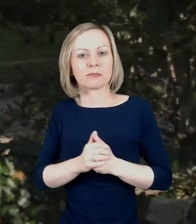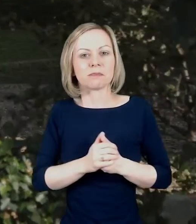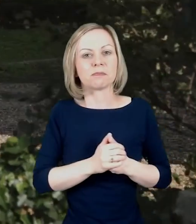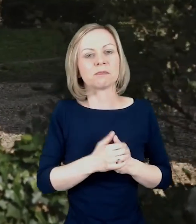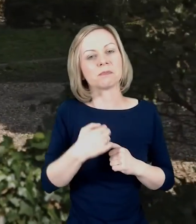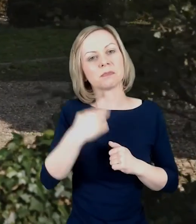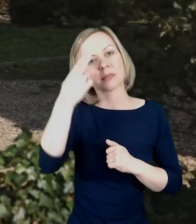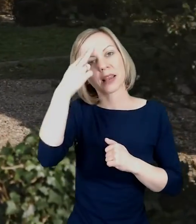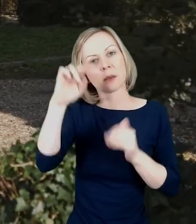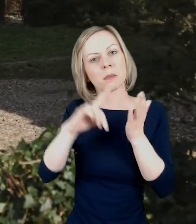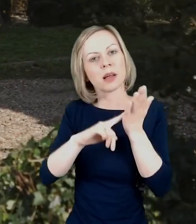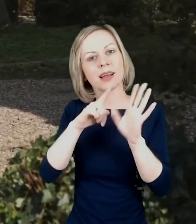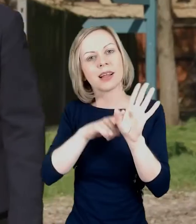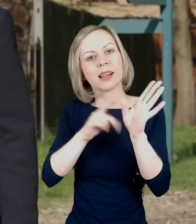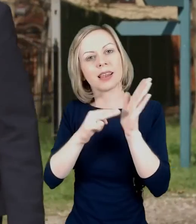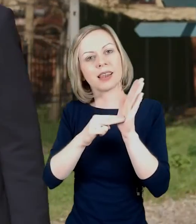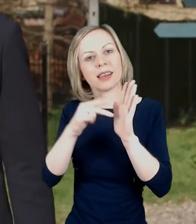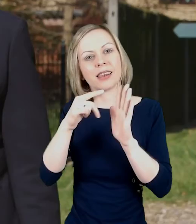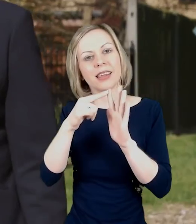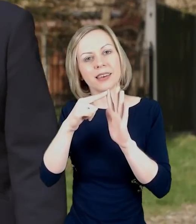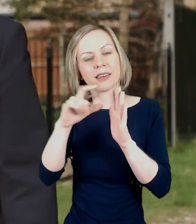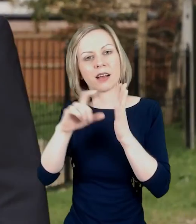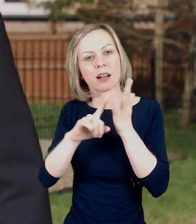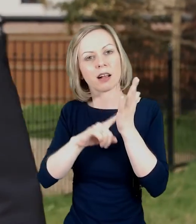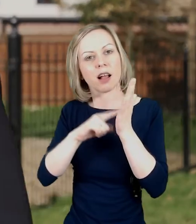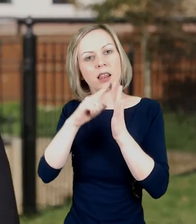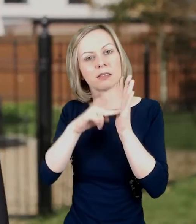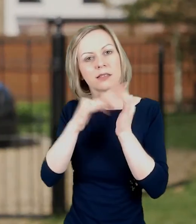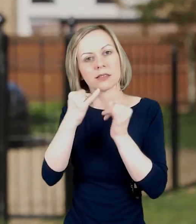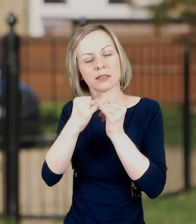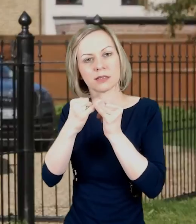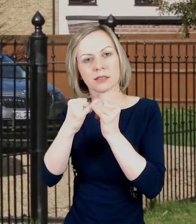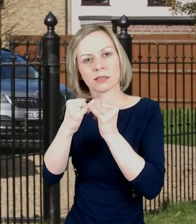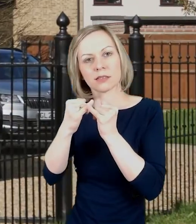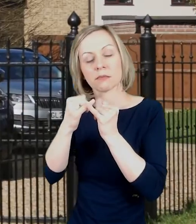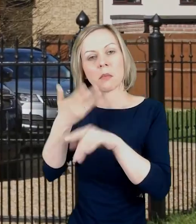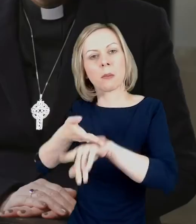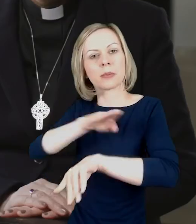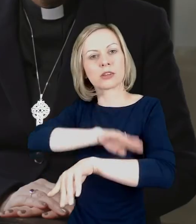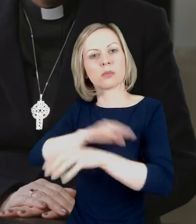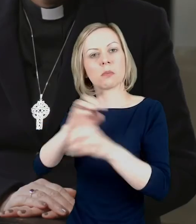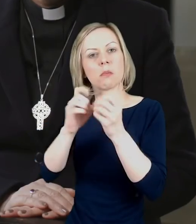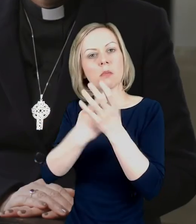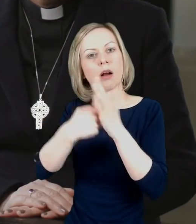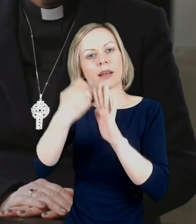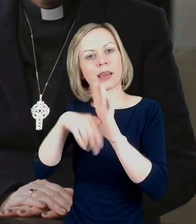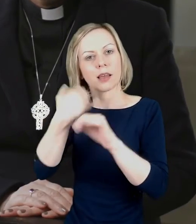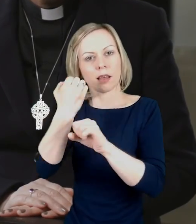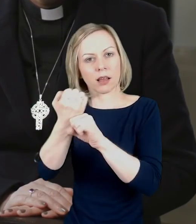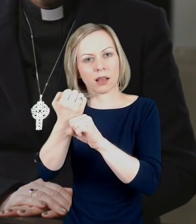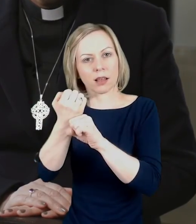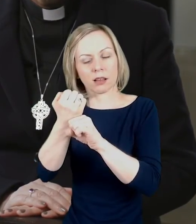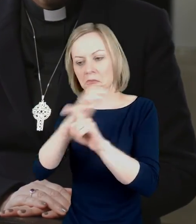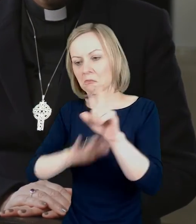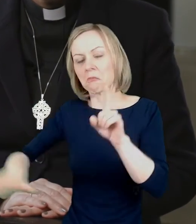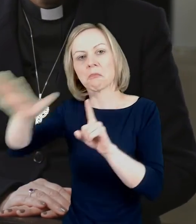My name's Lynn Collins, and I'm the Bishop of Barking in Chelmsford Diocese. I came to faith really as soon as